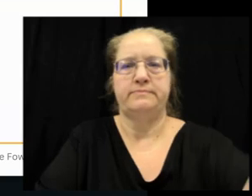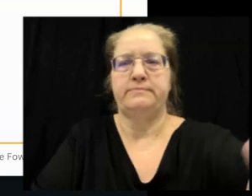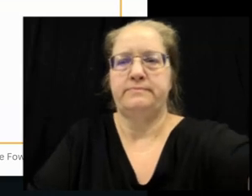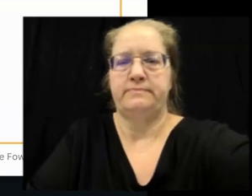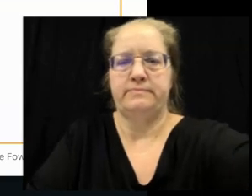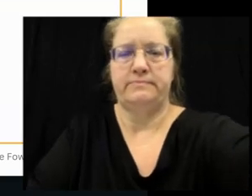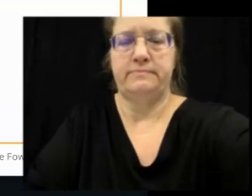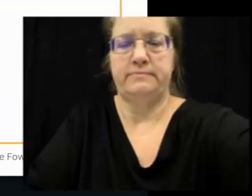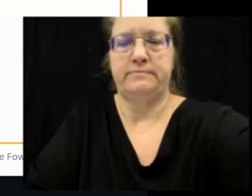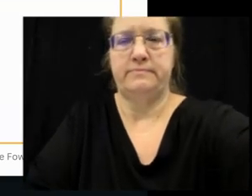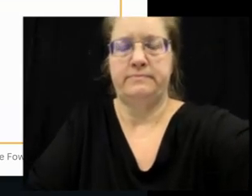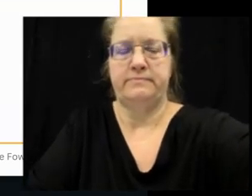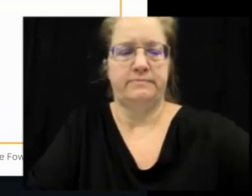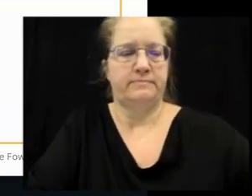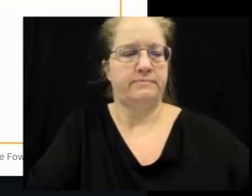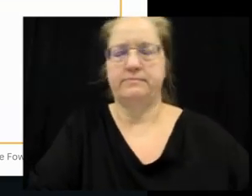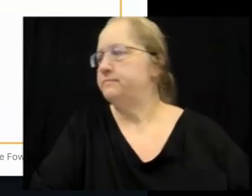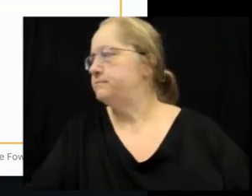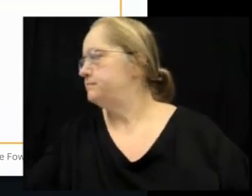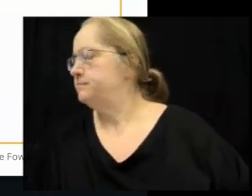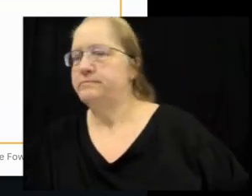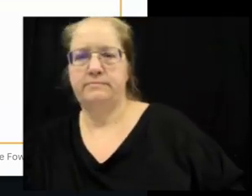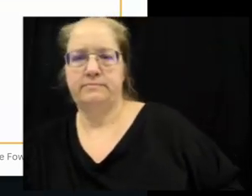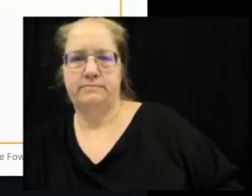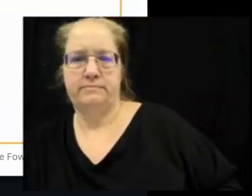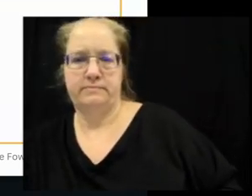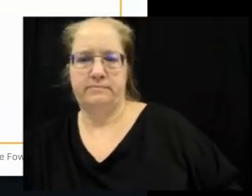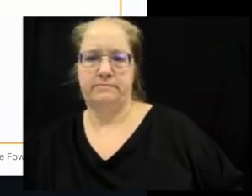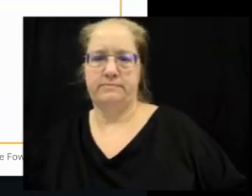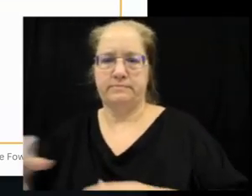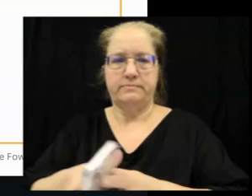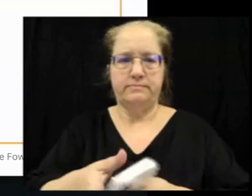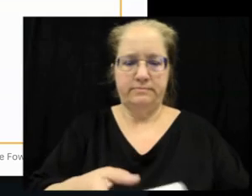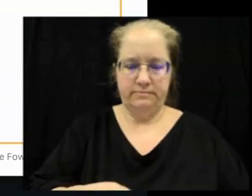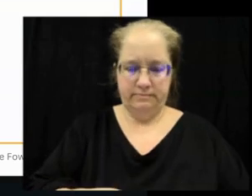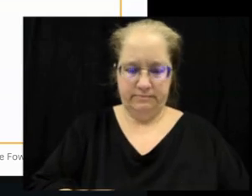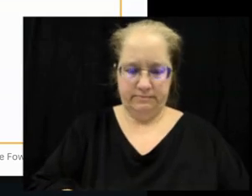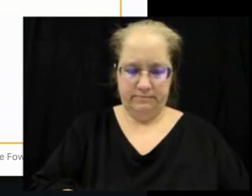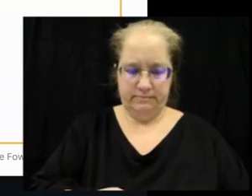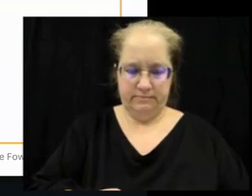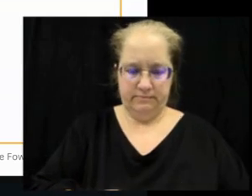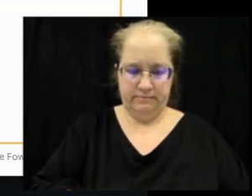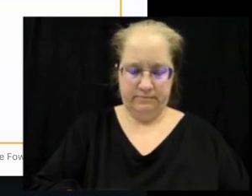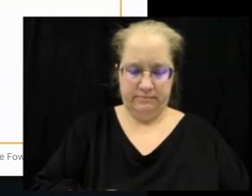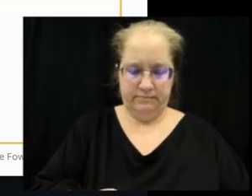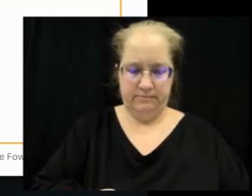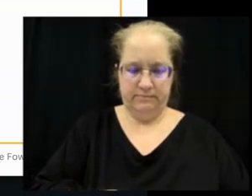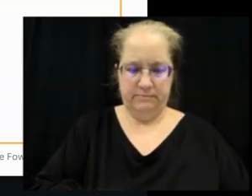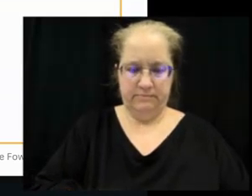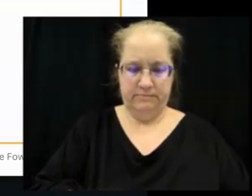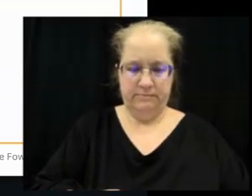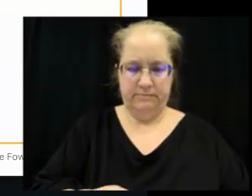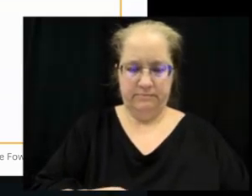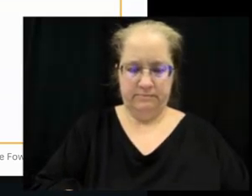shows up. In fact, in our own family, we experienced school refusal when our daughter was in 6th, 7th, 6th